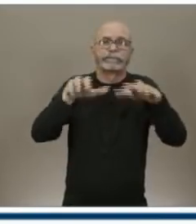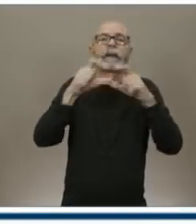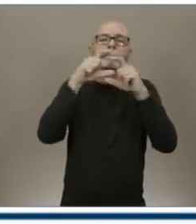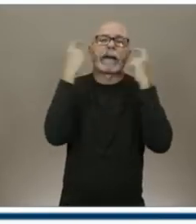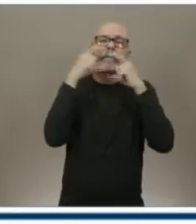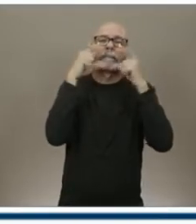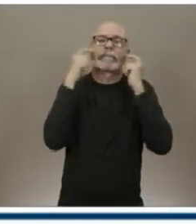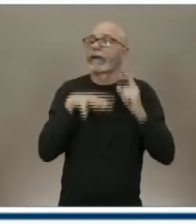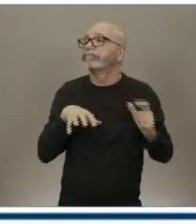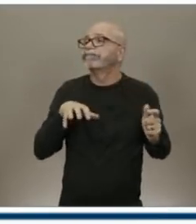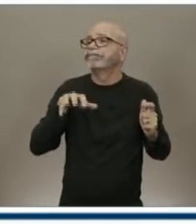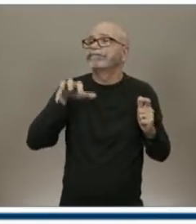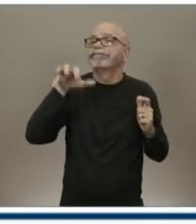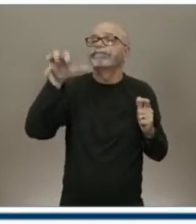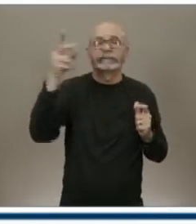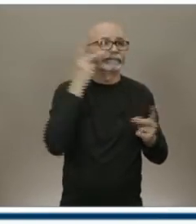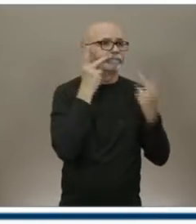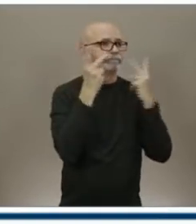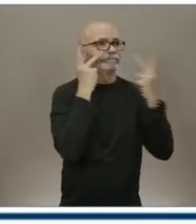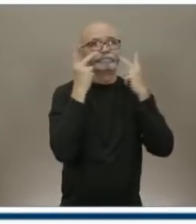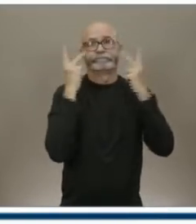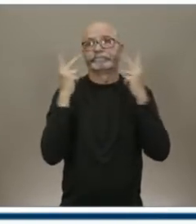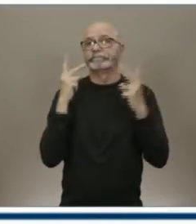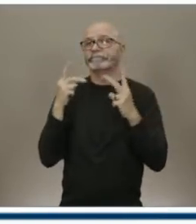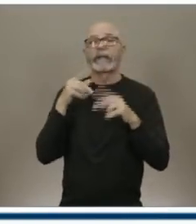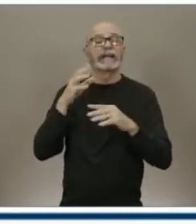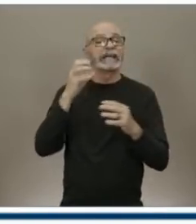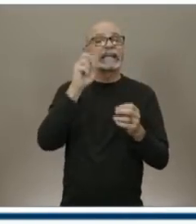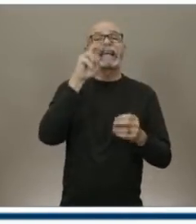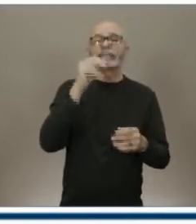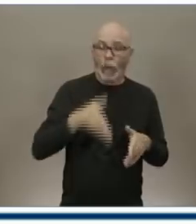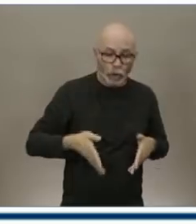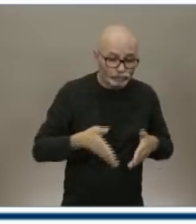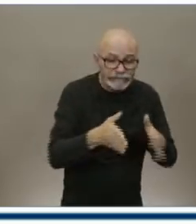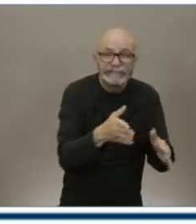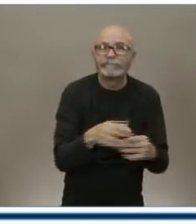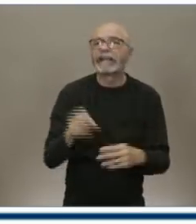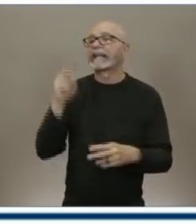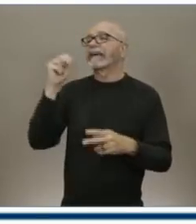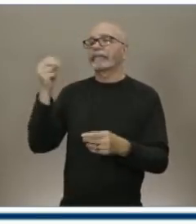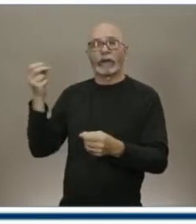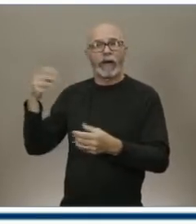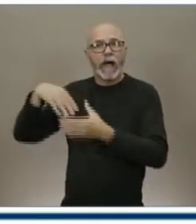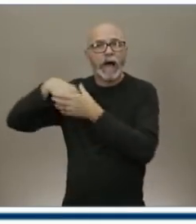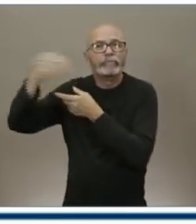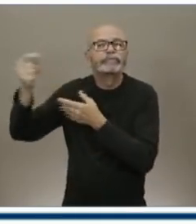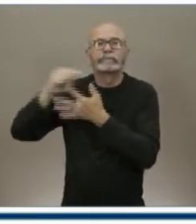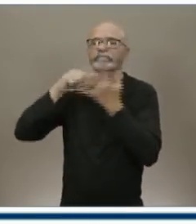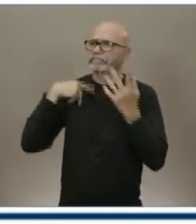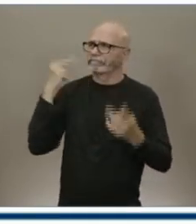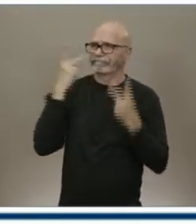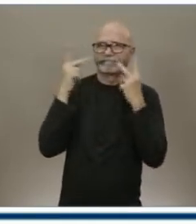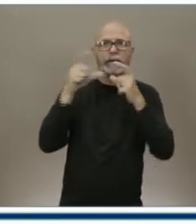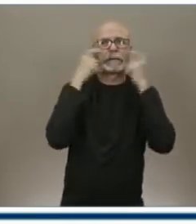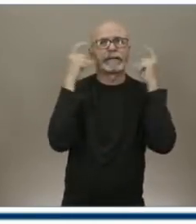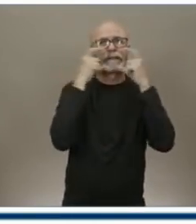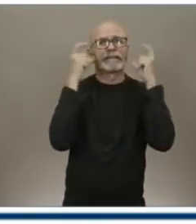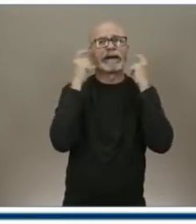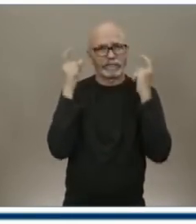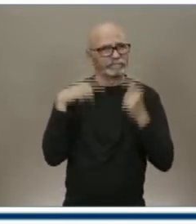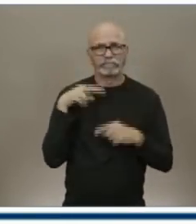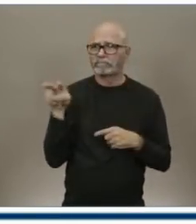see it even when you're walking on the street, where people are wearing their masks every time they're outside of